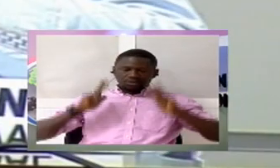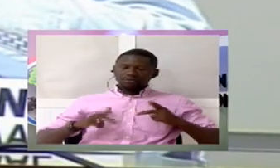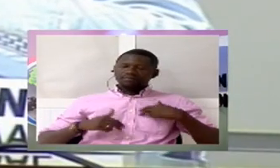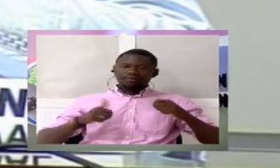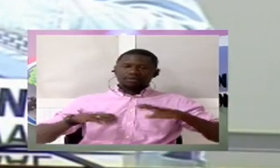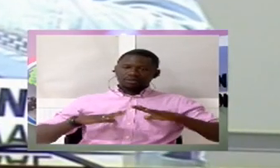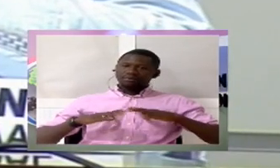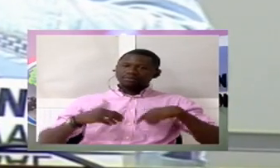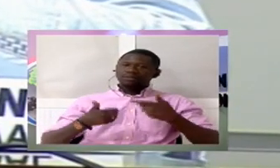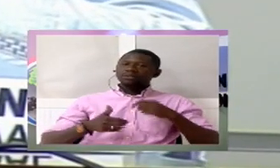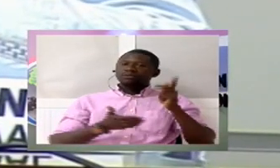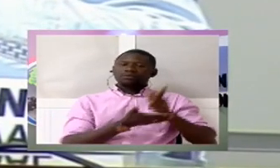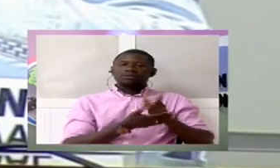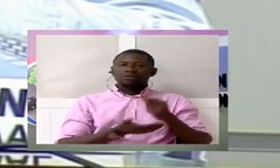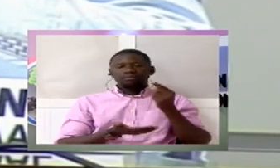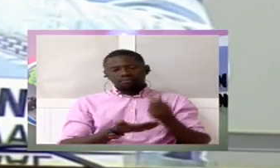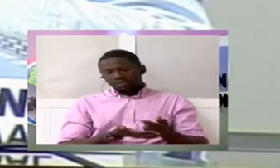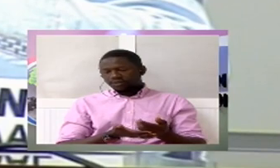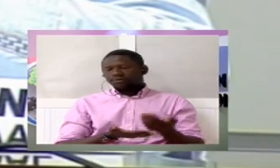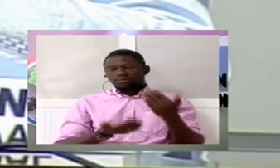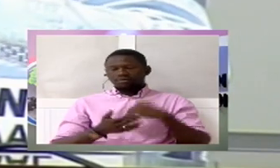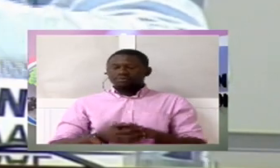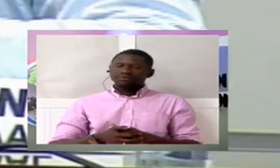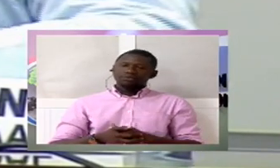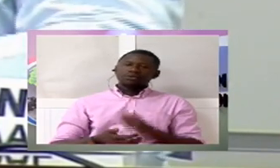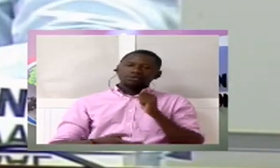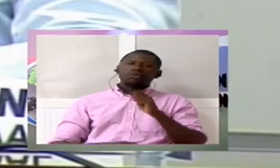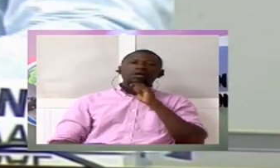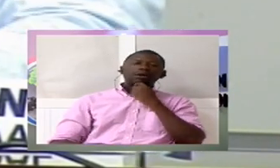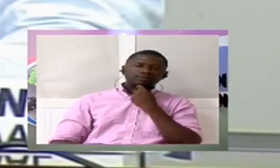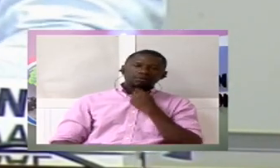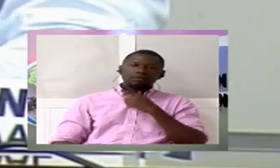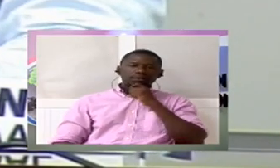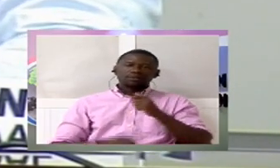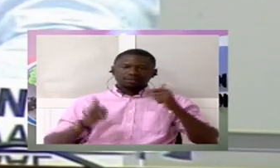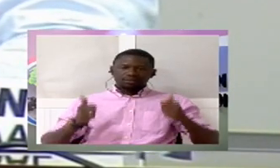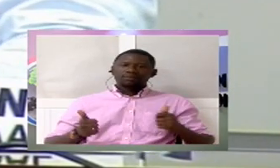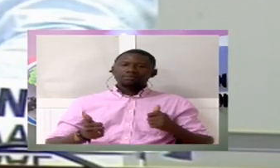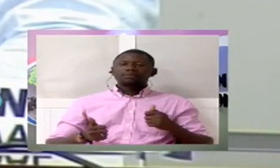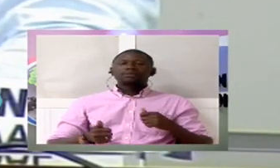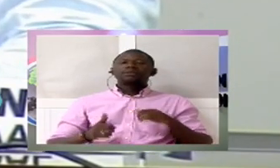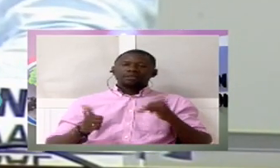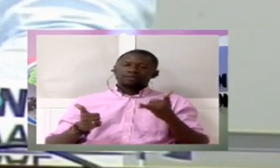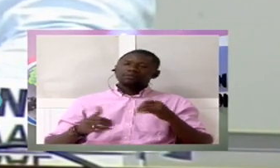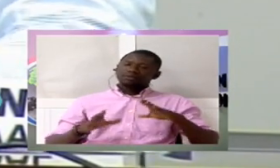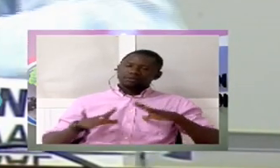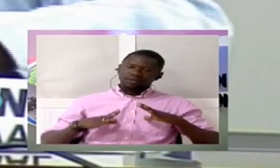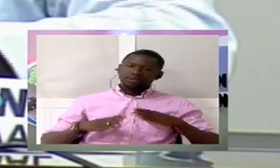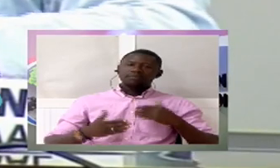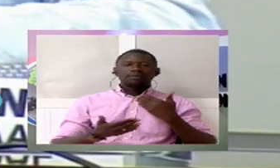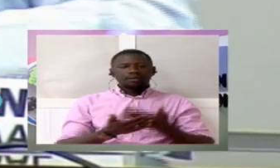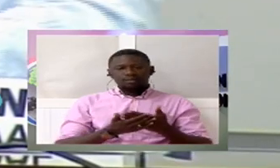Good afternoon, Mr. Chairman, commissioners, and members of the audience. May I ask that the witness be ushered in, please? Thank you.